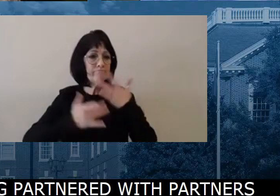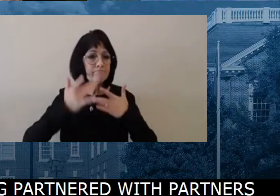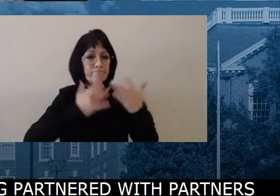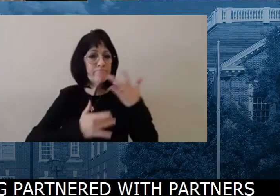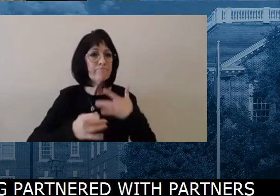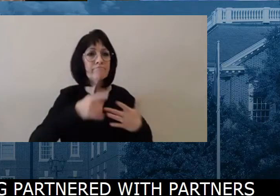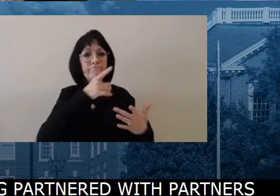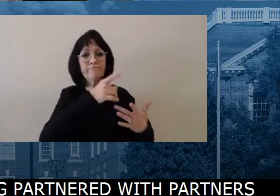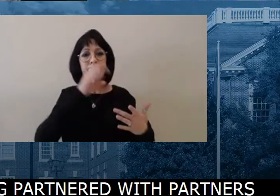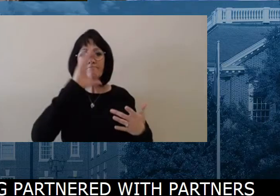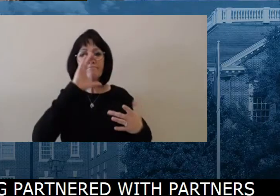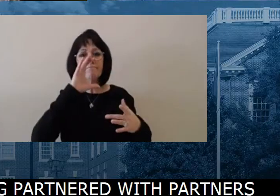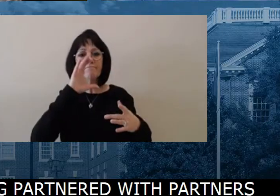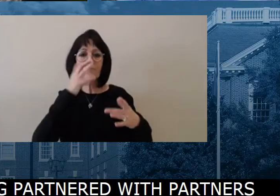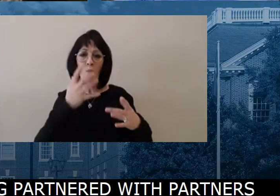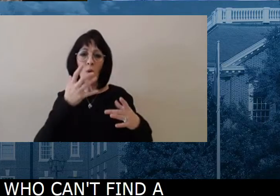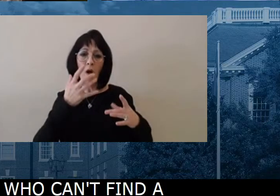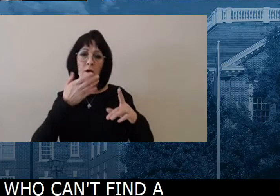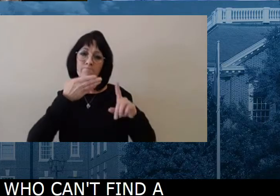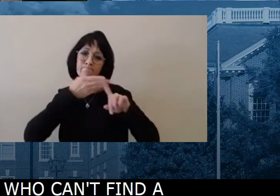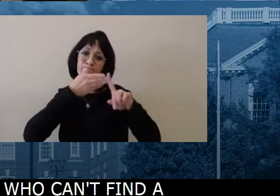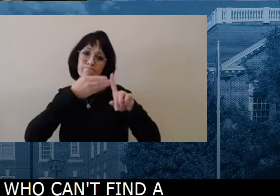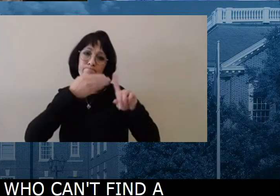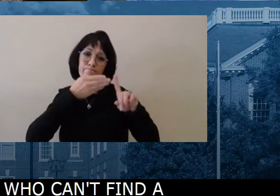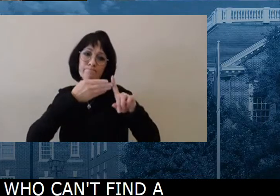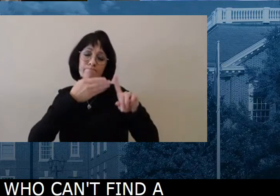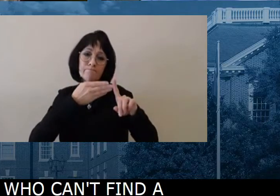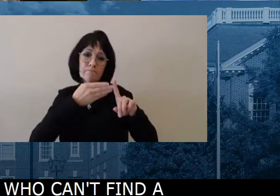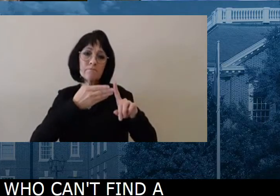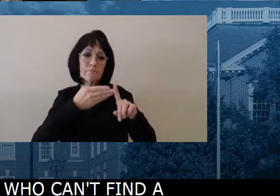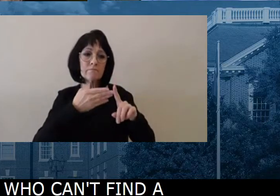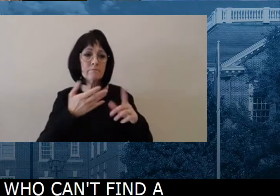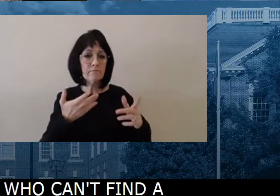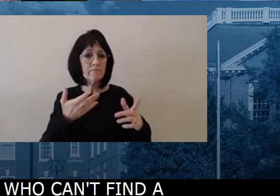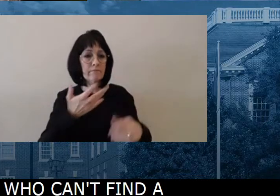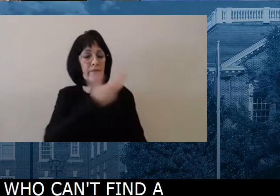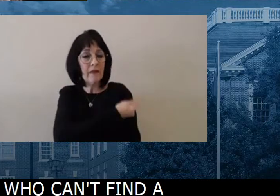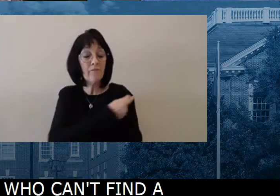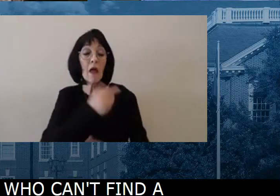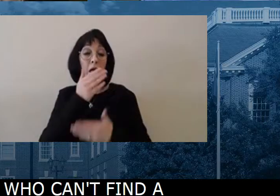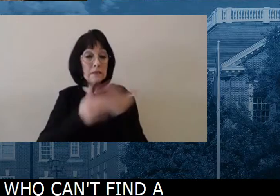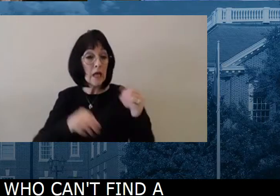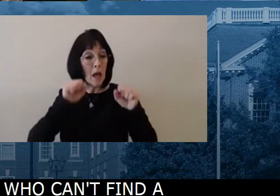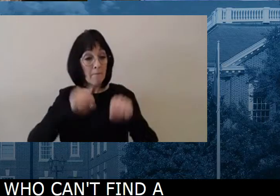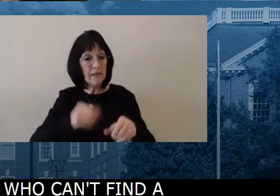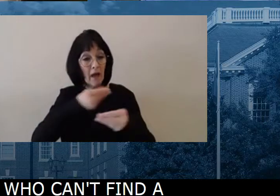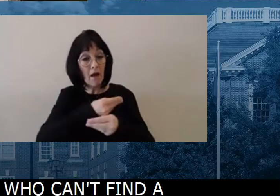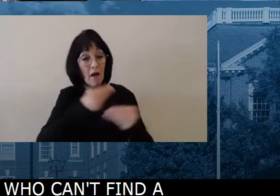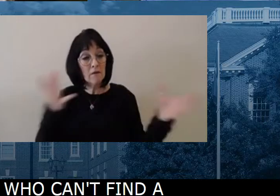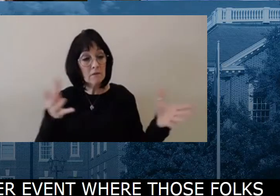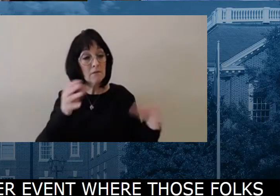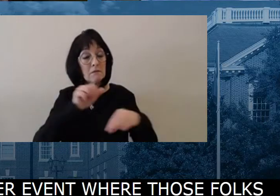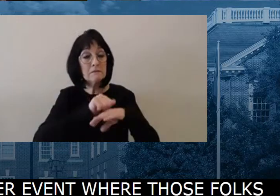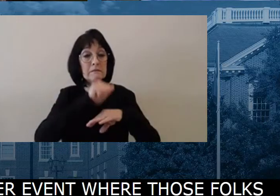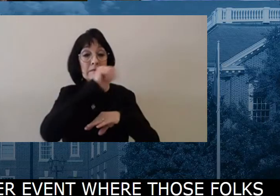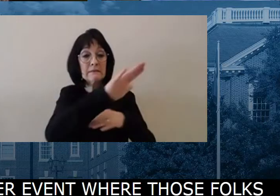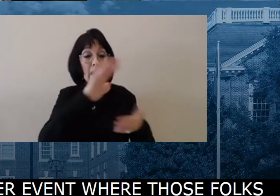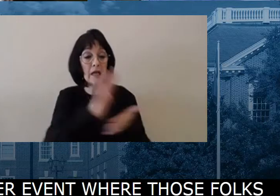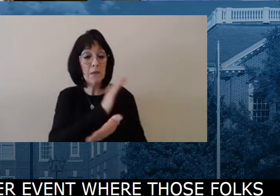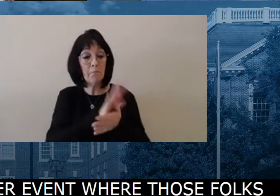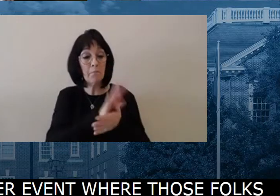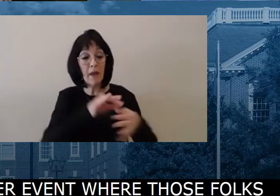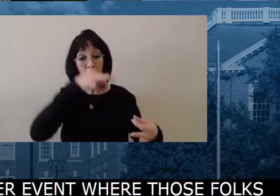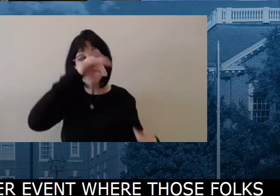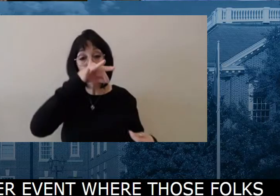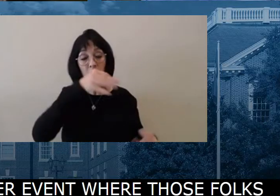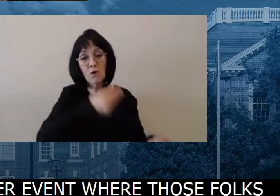where those folks can get a voucher and come to that event to get vaccinated. And to restate